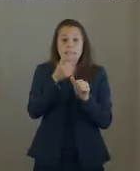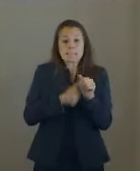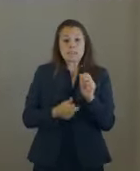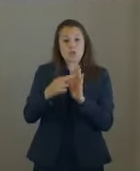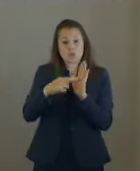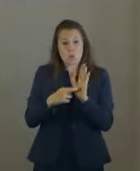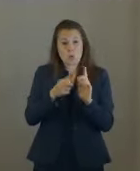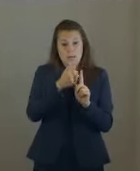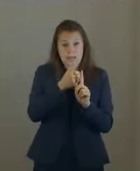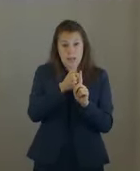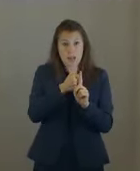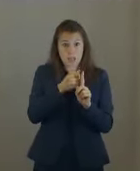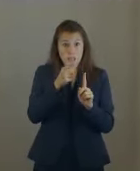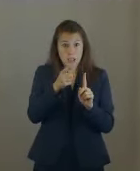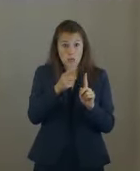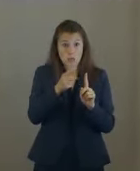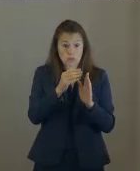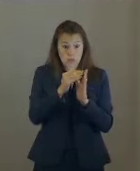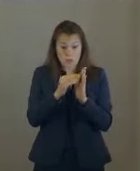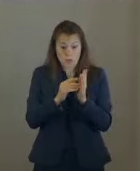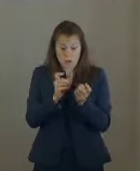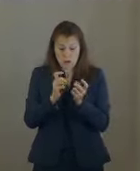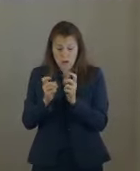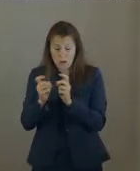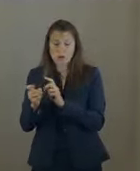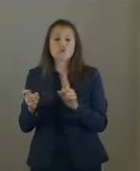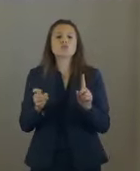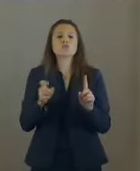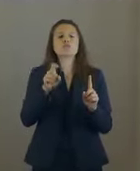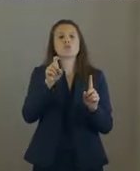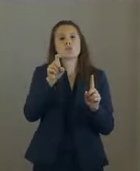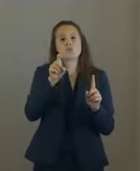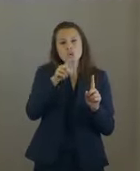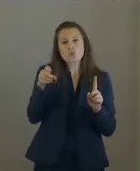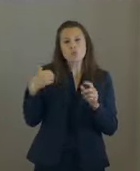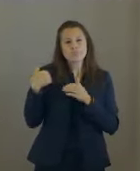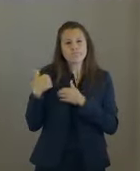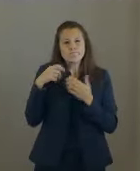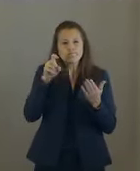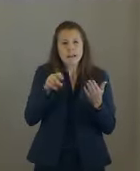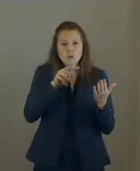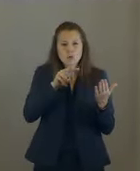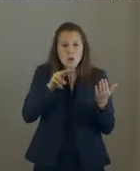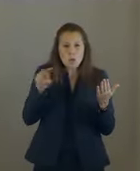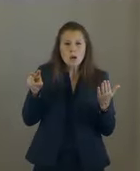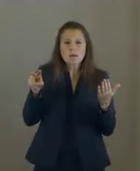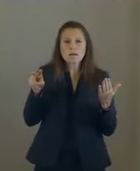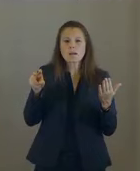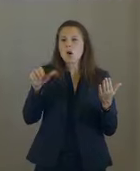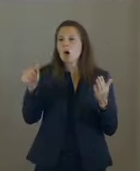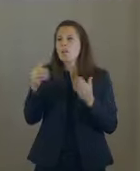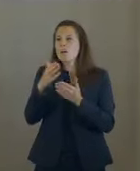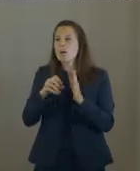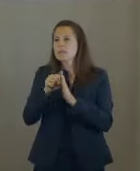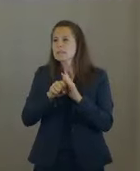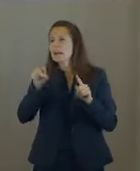rule that you promulgate, that you change, you edit, you have to look at similarly situated states. In